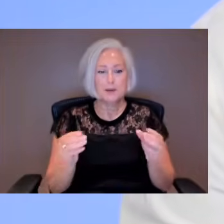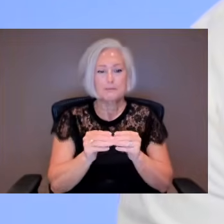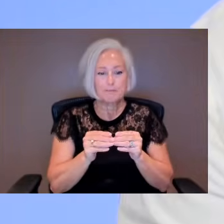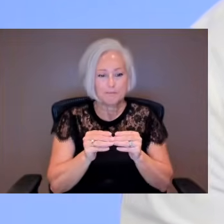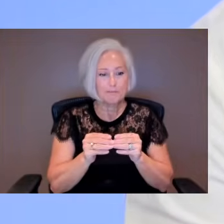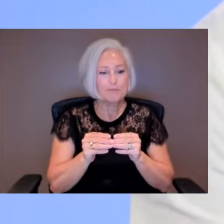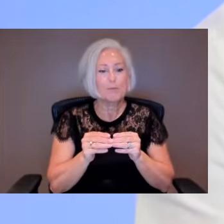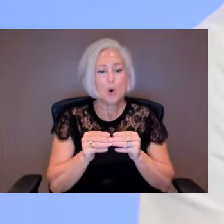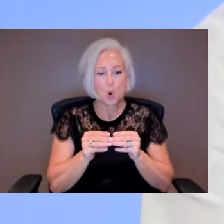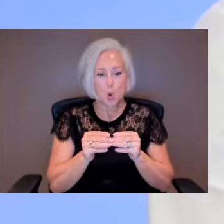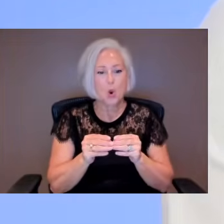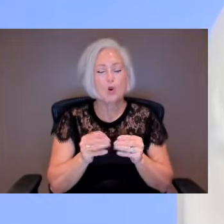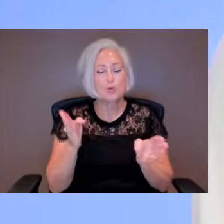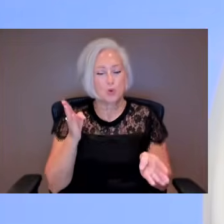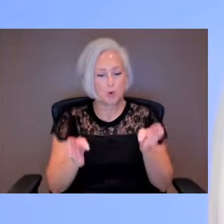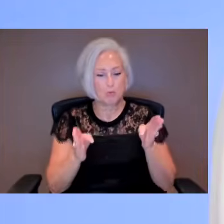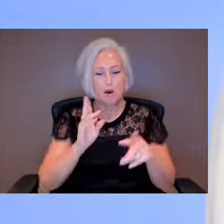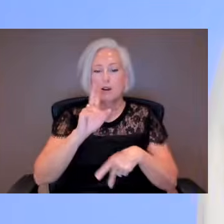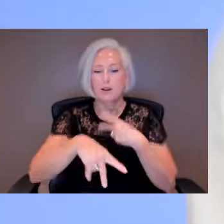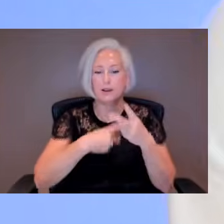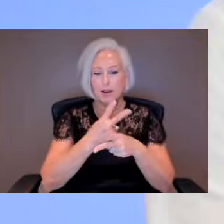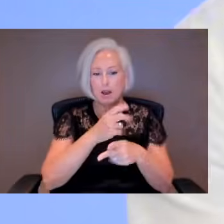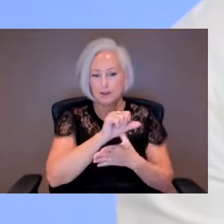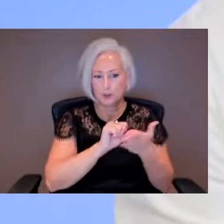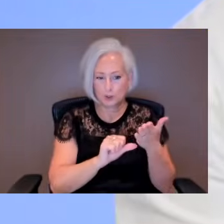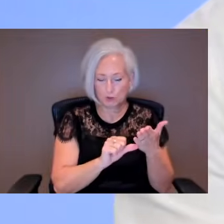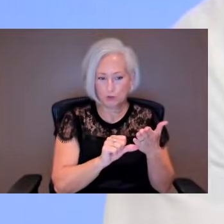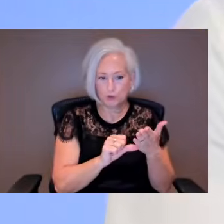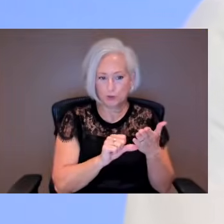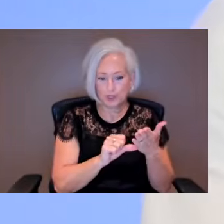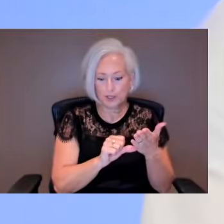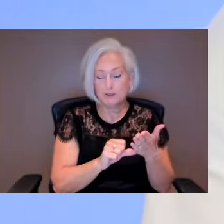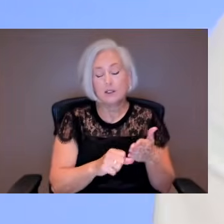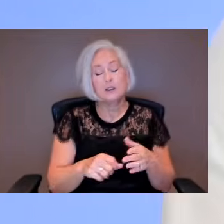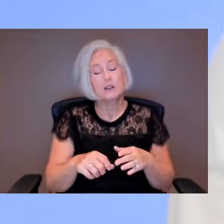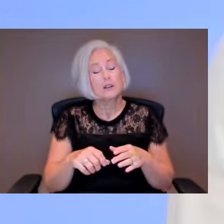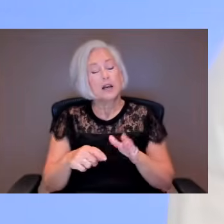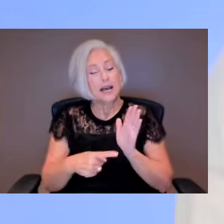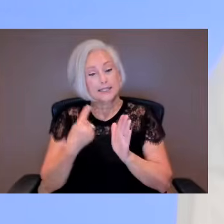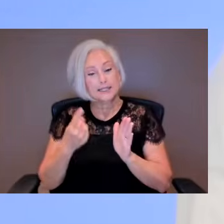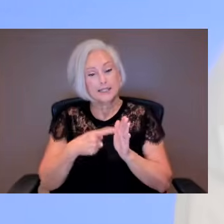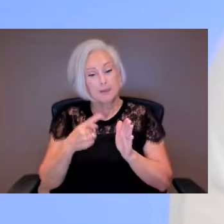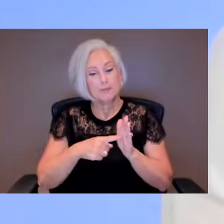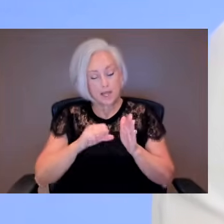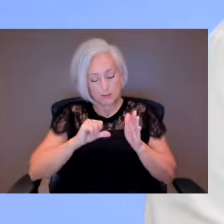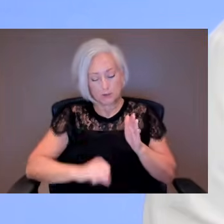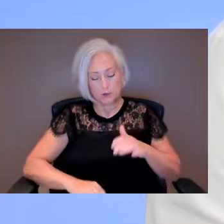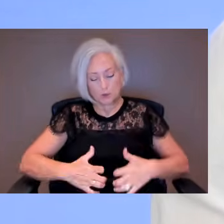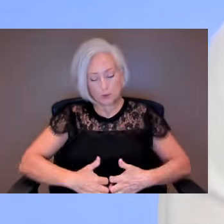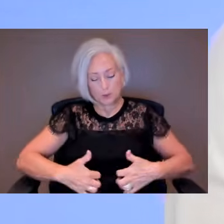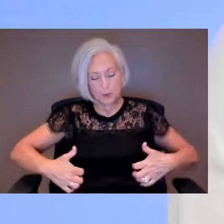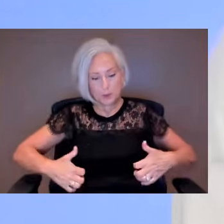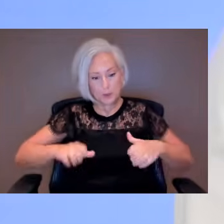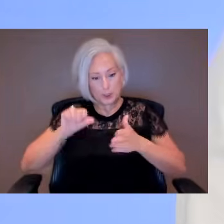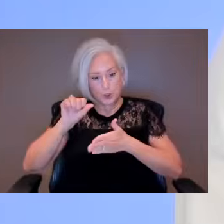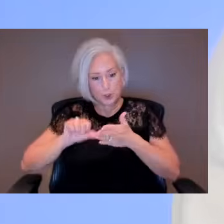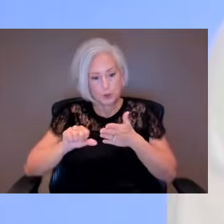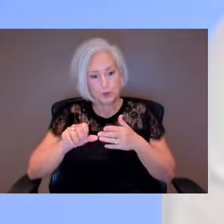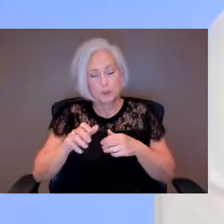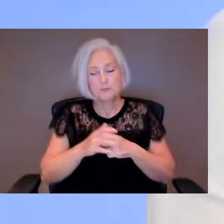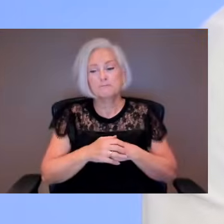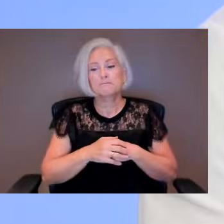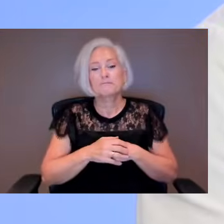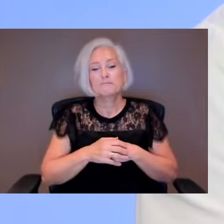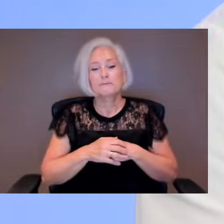more robotics. I do robotic surgery and open surgery. And as Matt alluded to before, in his case, I felt like an open approach was